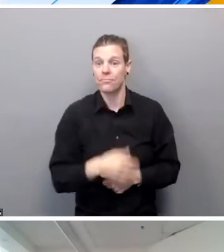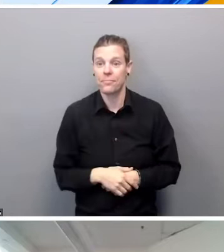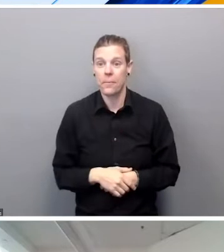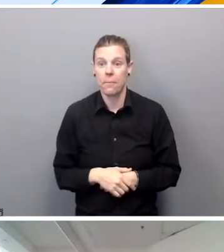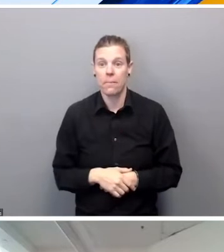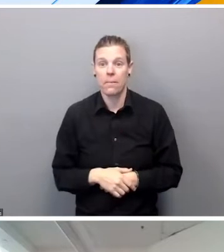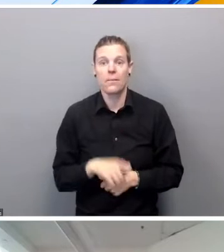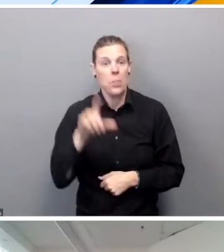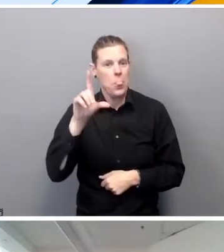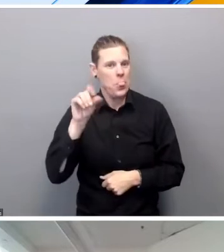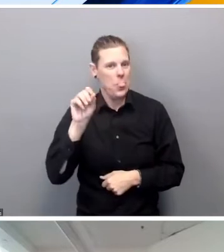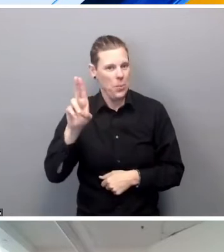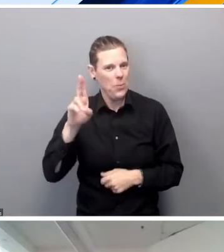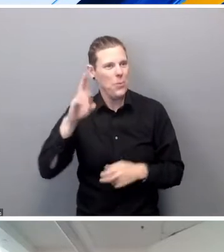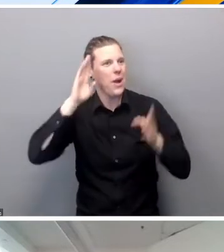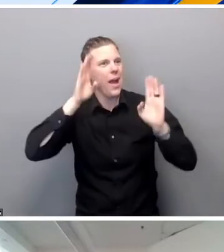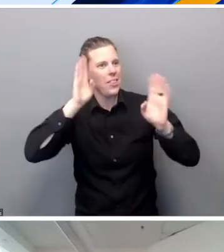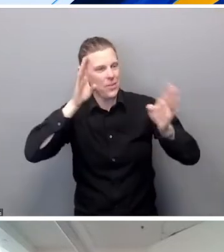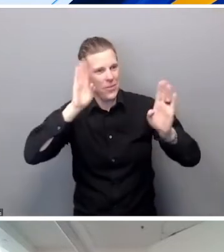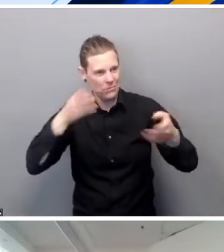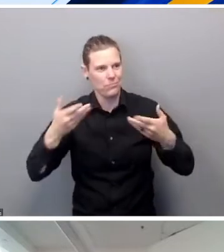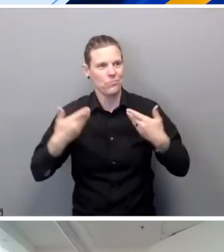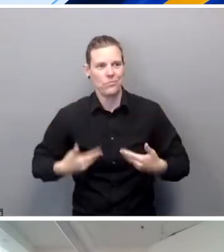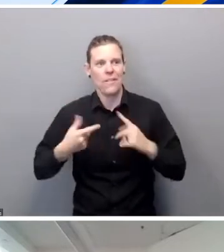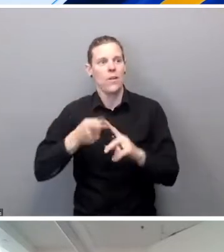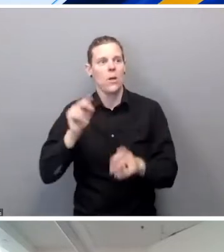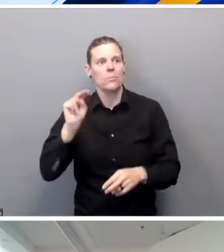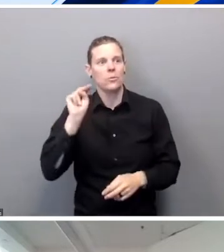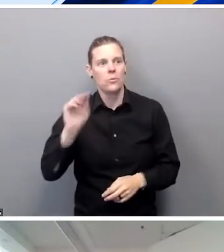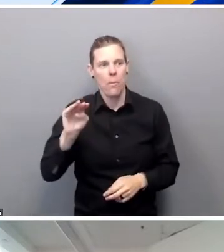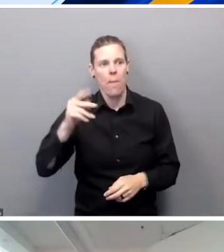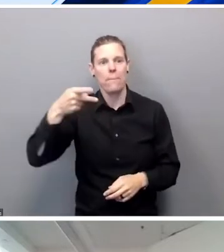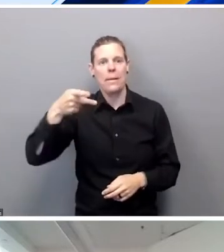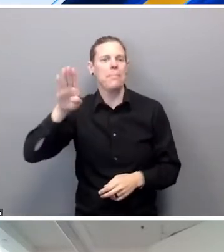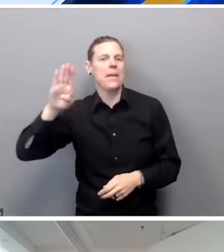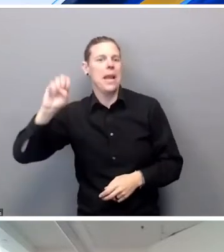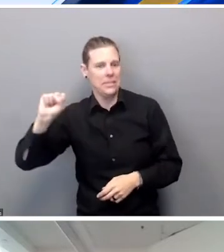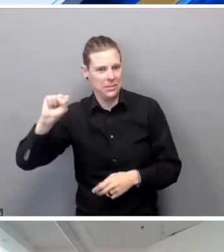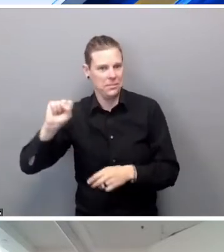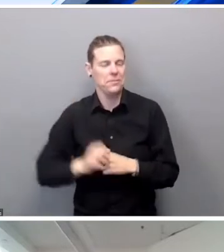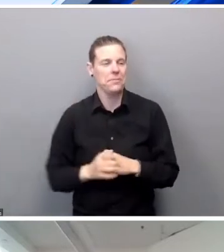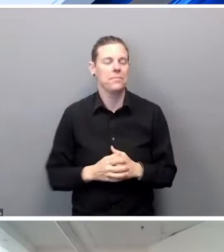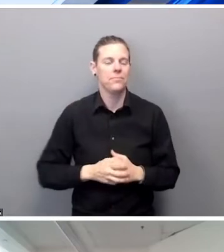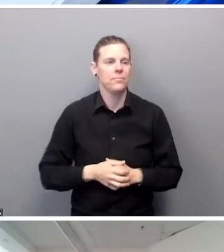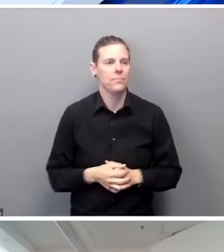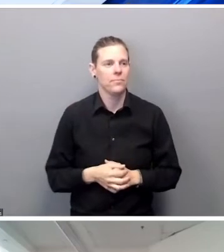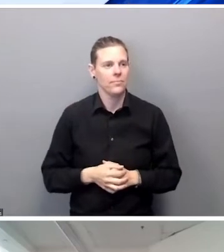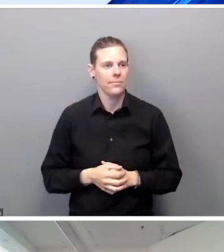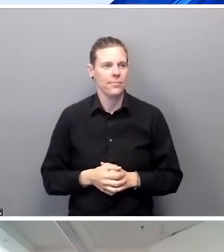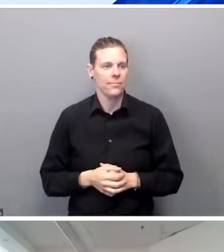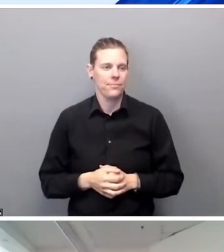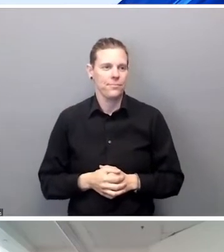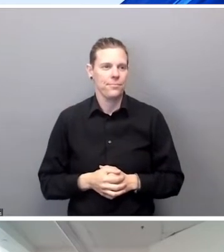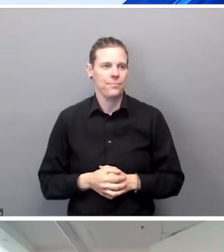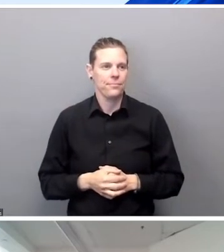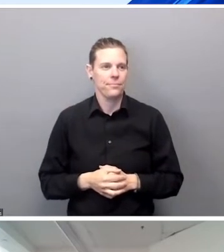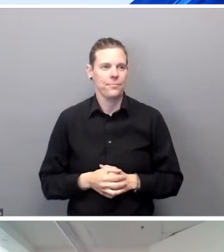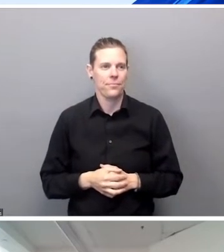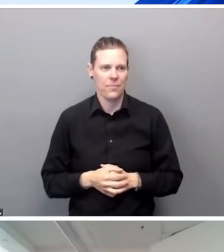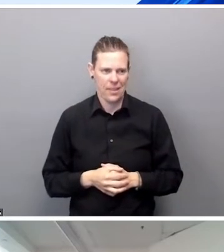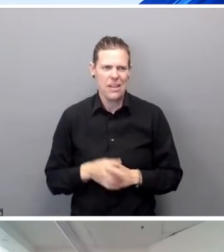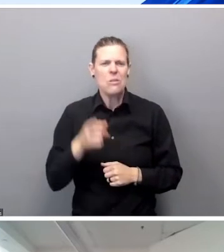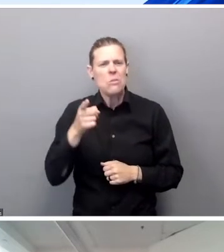Thank you. Hi, this is Lou DeVizio with New Mexico PBS. You kind of talked about this with your uncertainty,